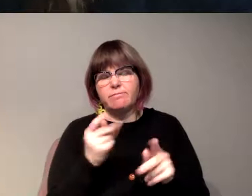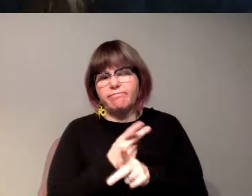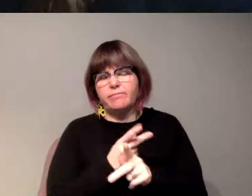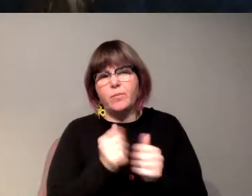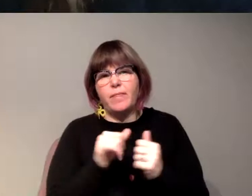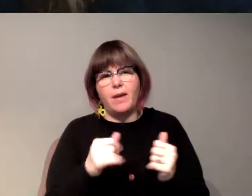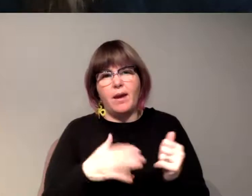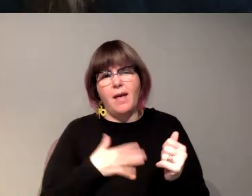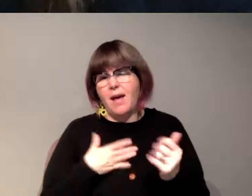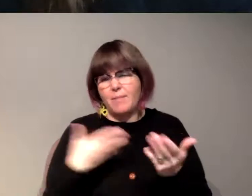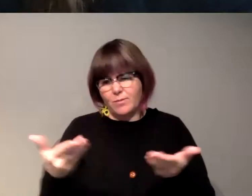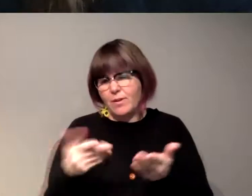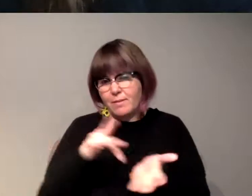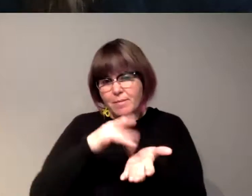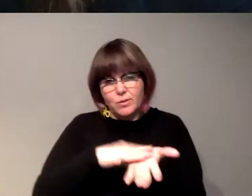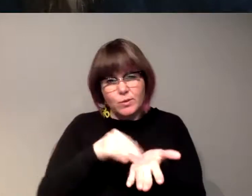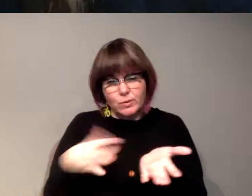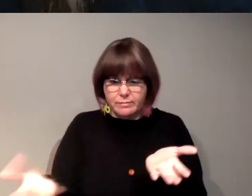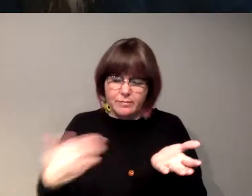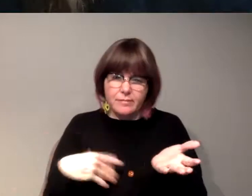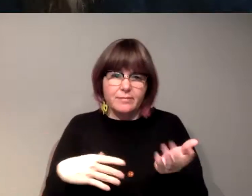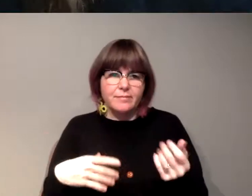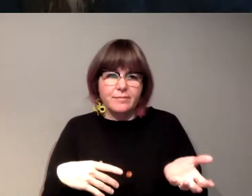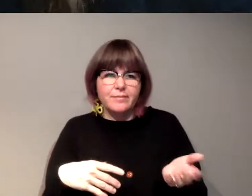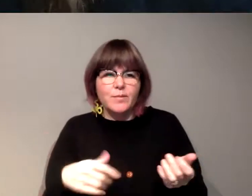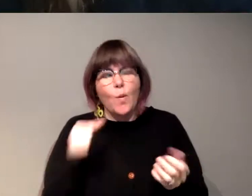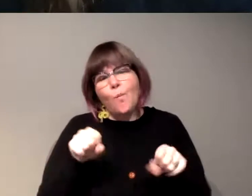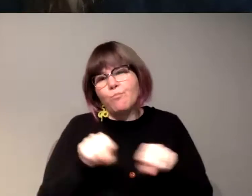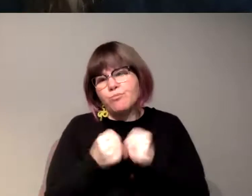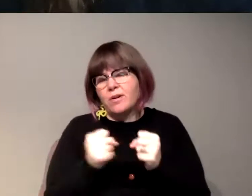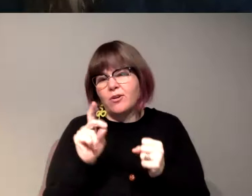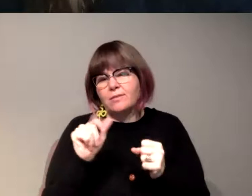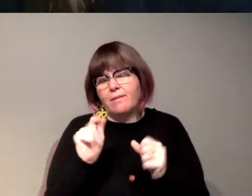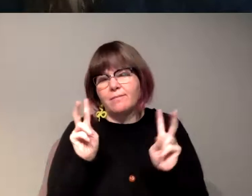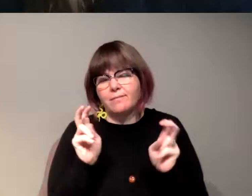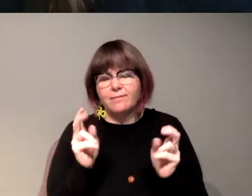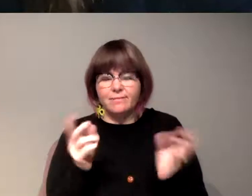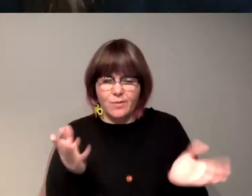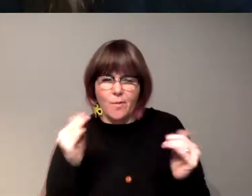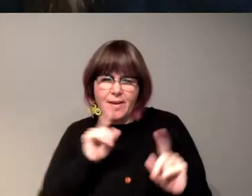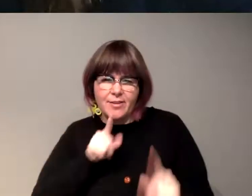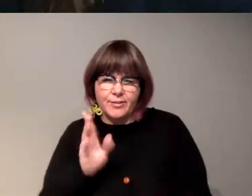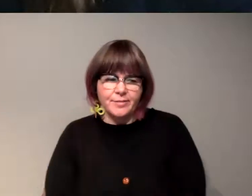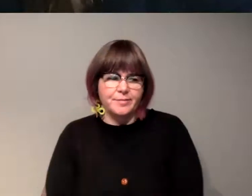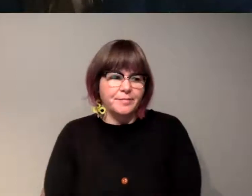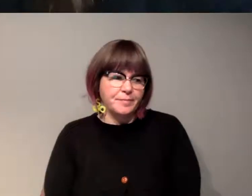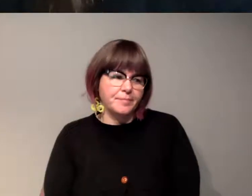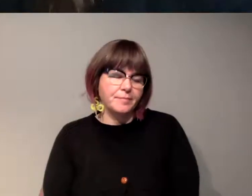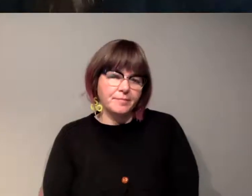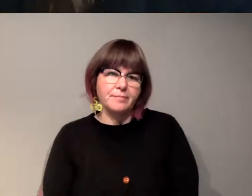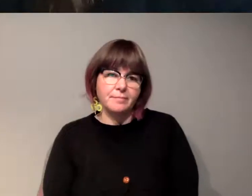welcome middle school students to classify because they're not going to break the data. If that answers your question. That's